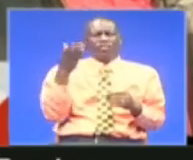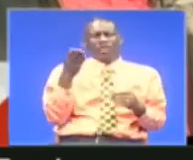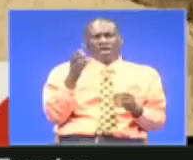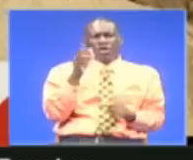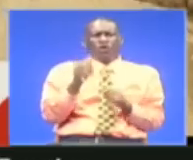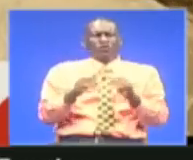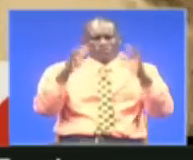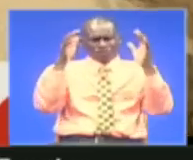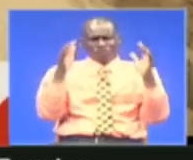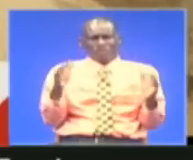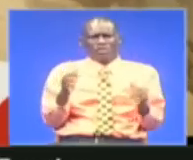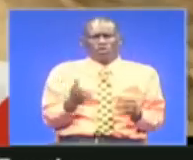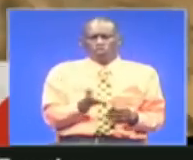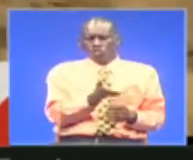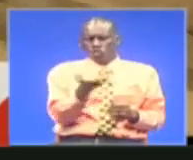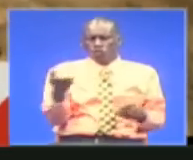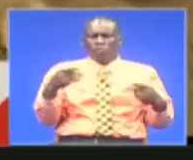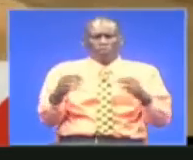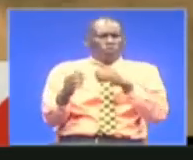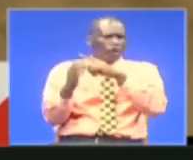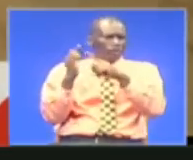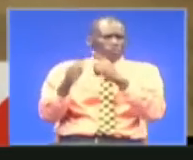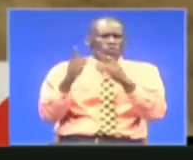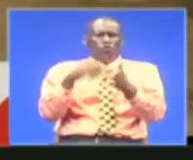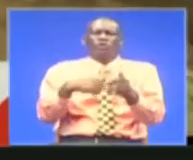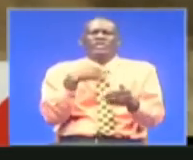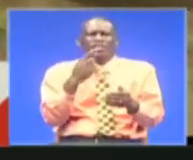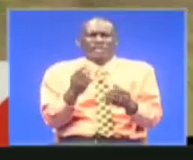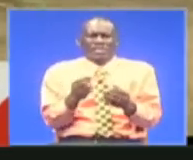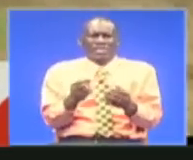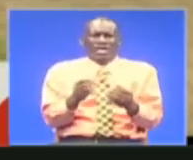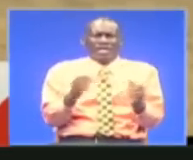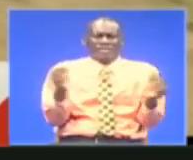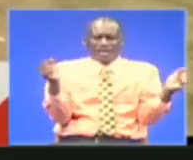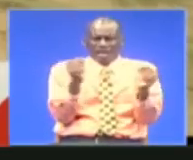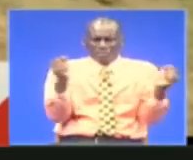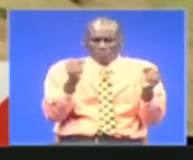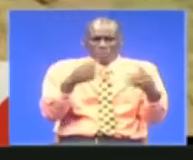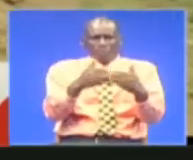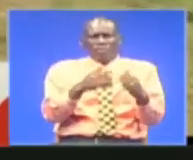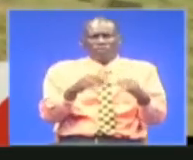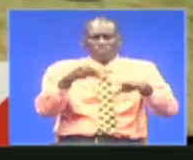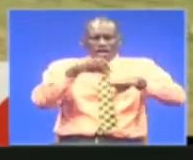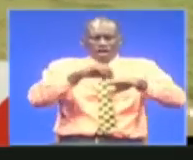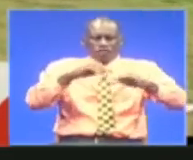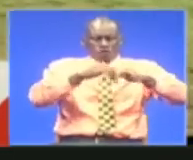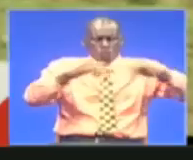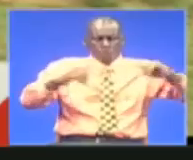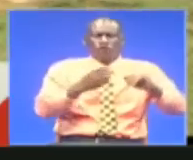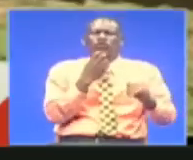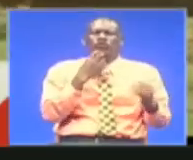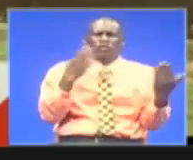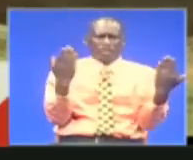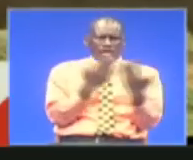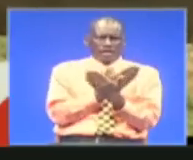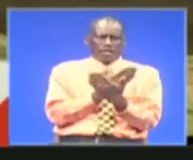ni kubwa. Those who experienced what they described as a mini earthquake seconds before the earth burst open Tuesday night,